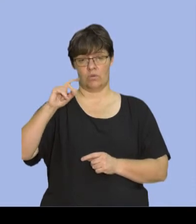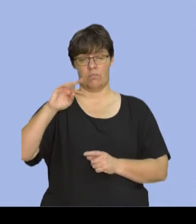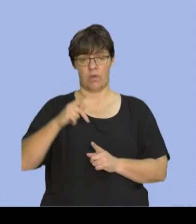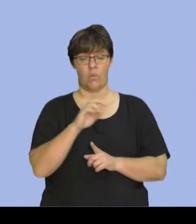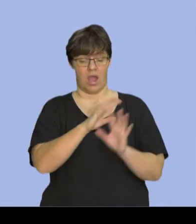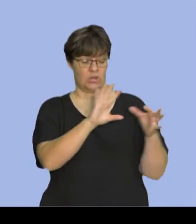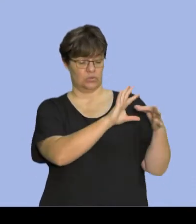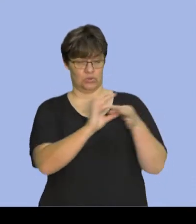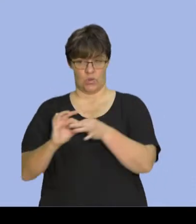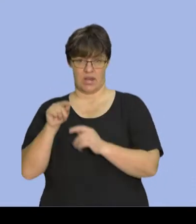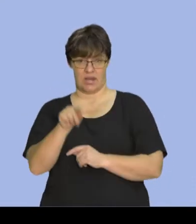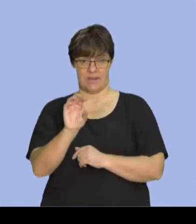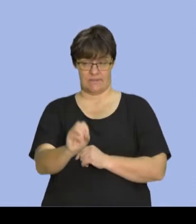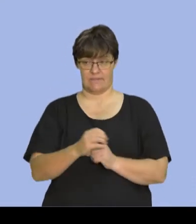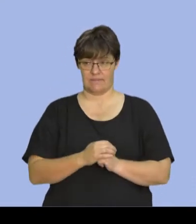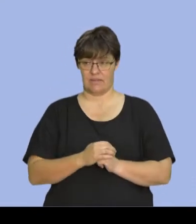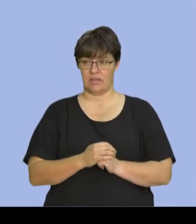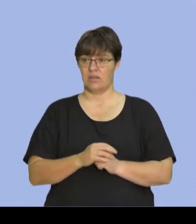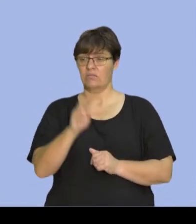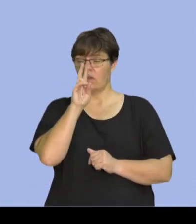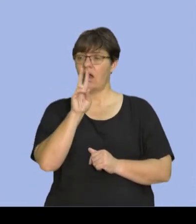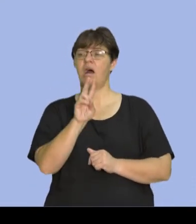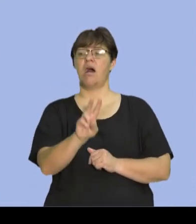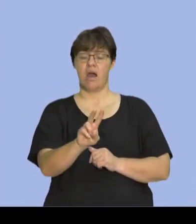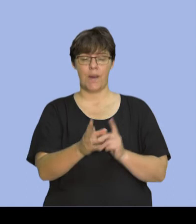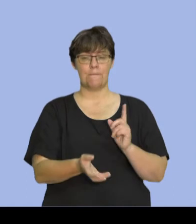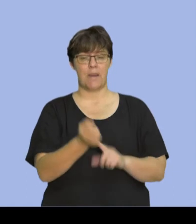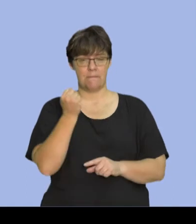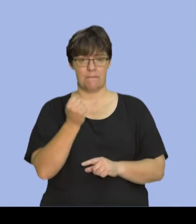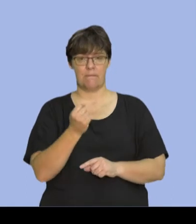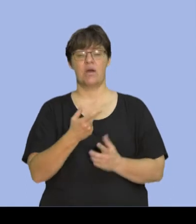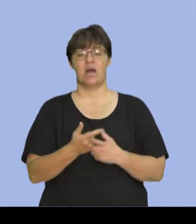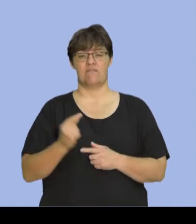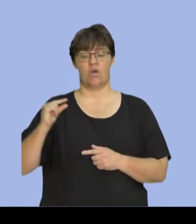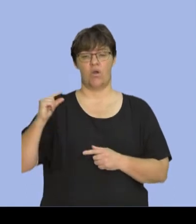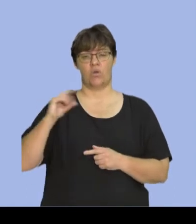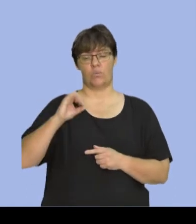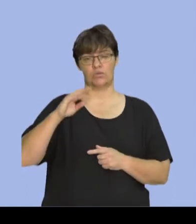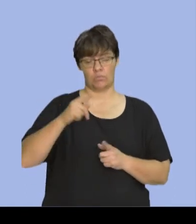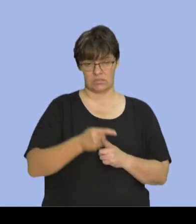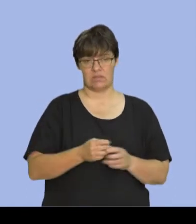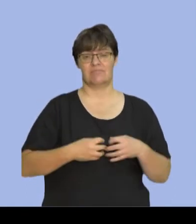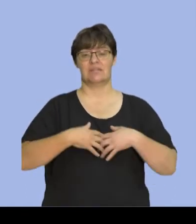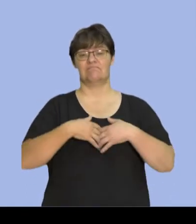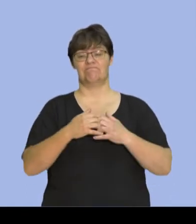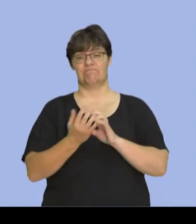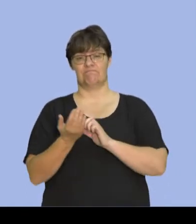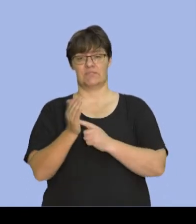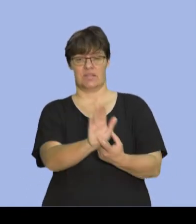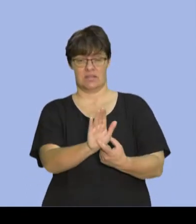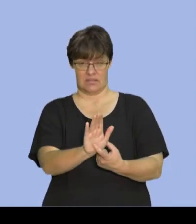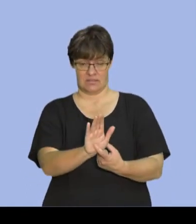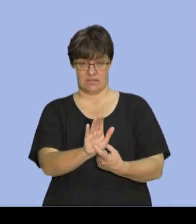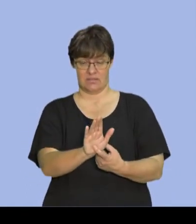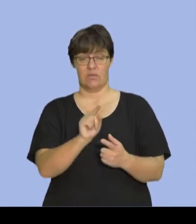the centromere. And in this, you find that you now have the presence of chromosomes which have begun to appear,